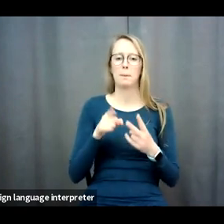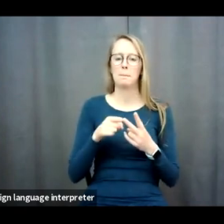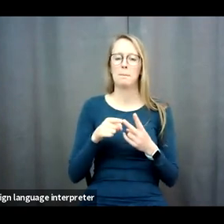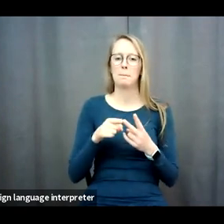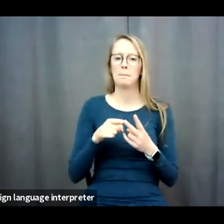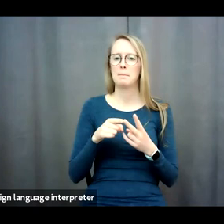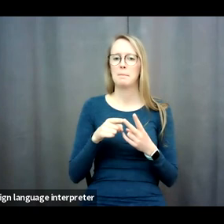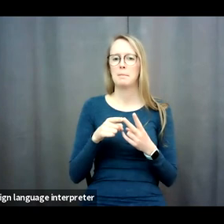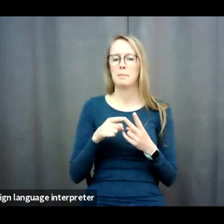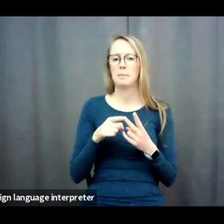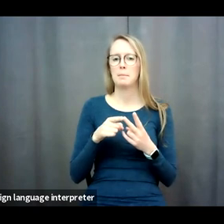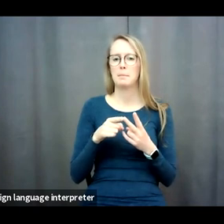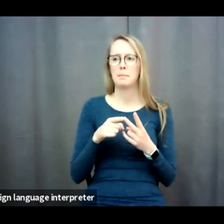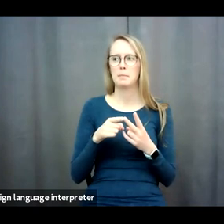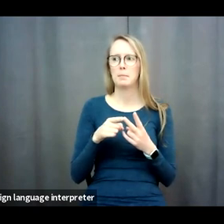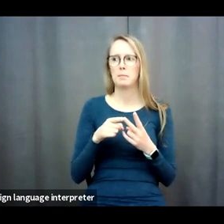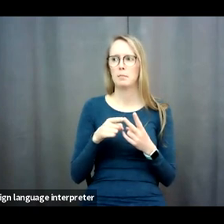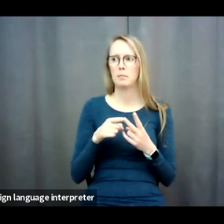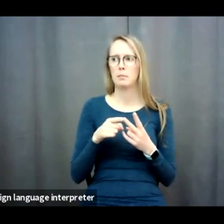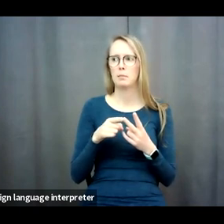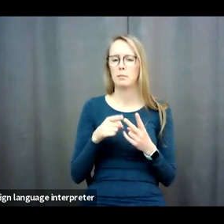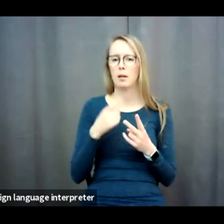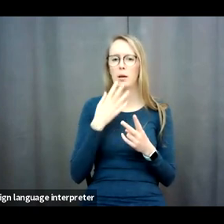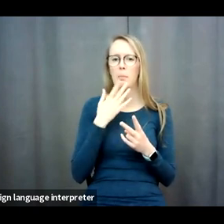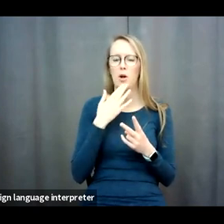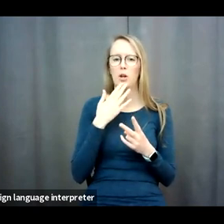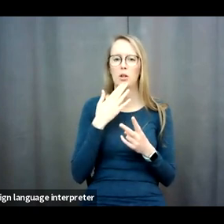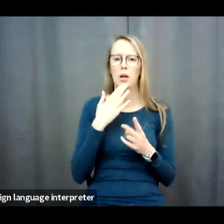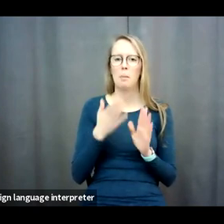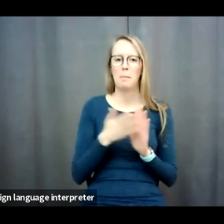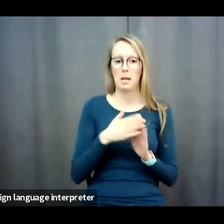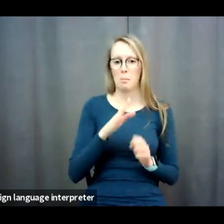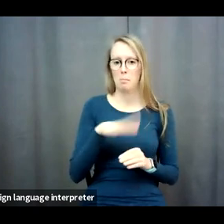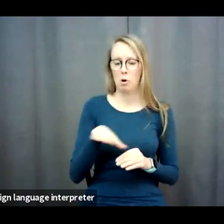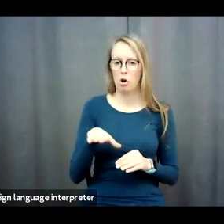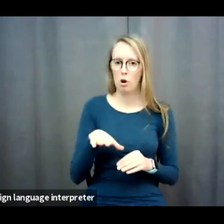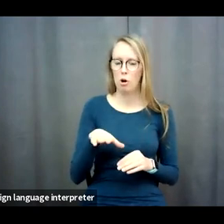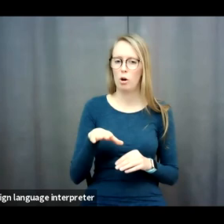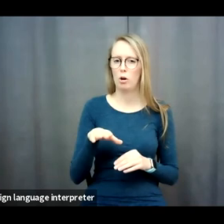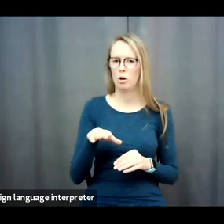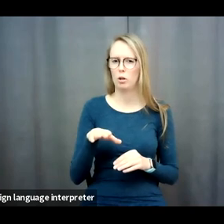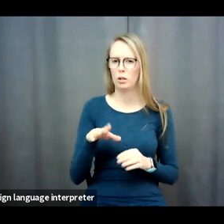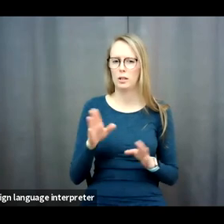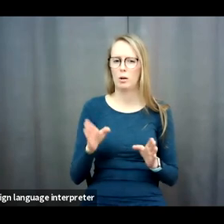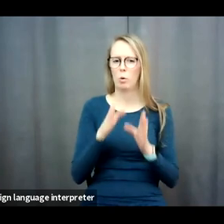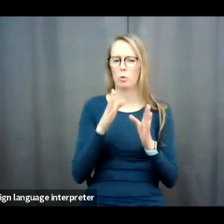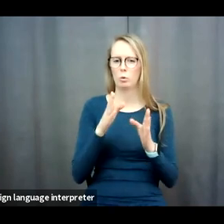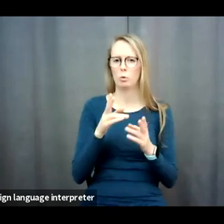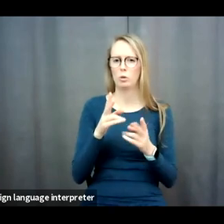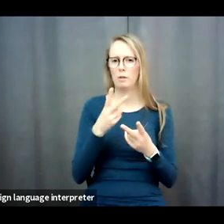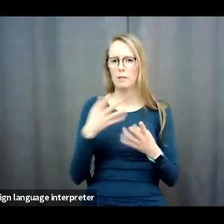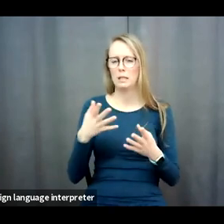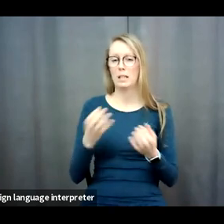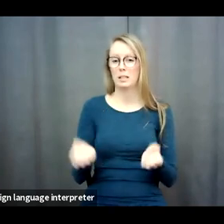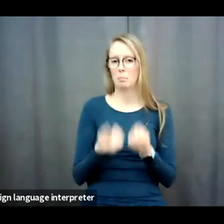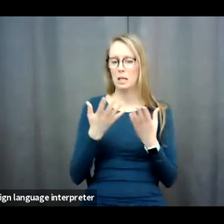on Talk to Children and had a short snippet of a simulation